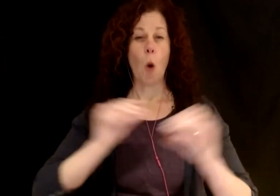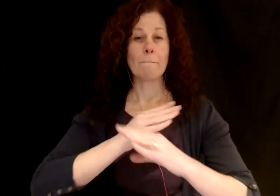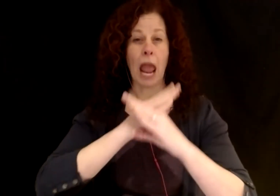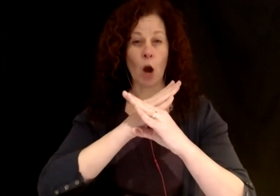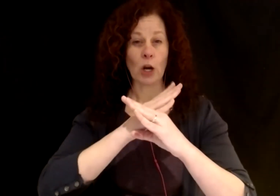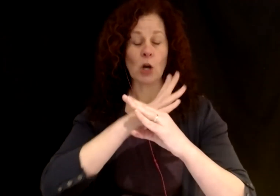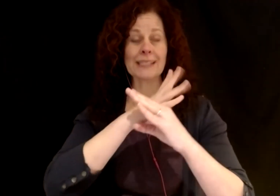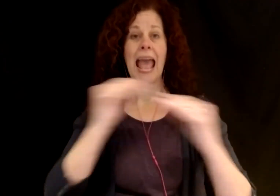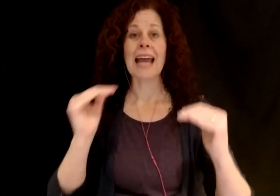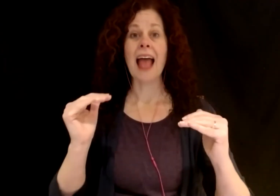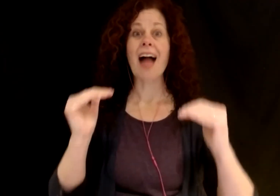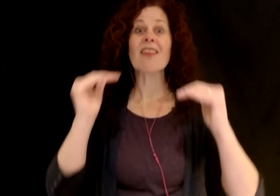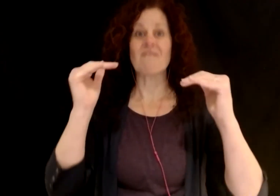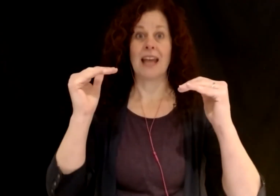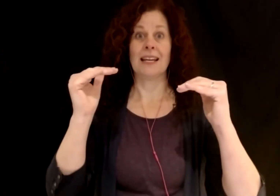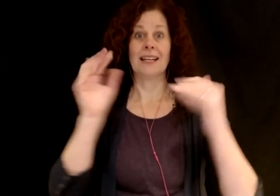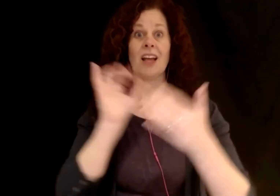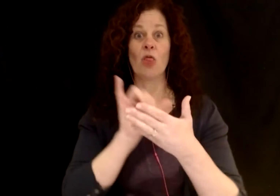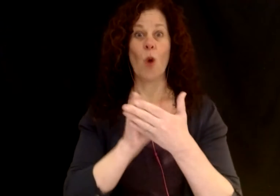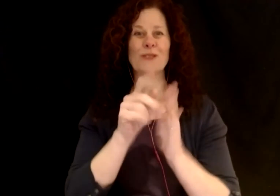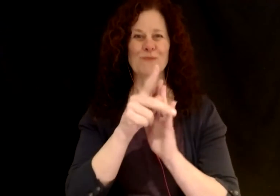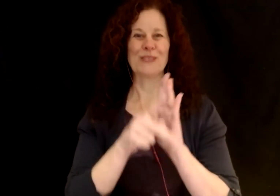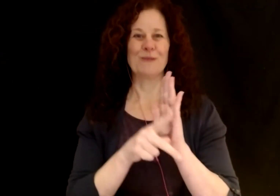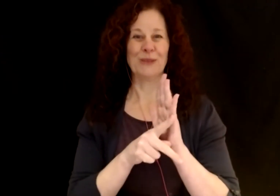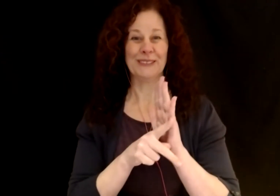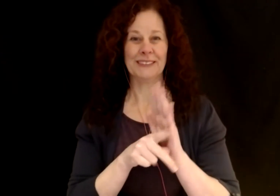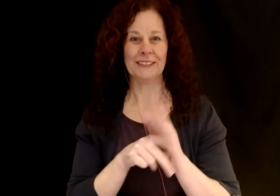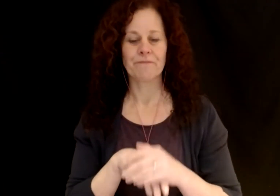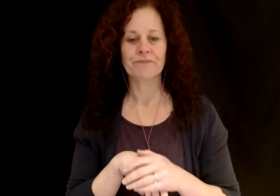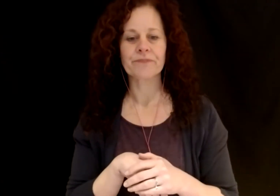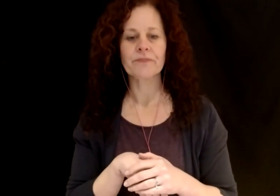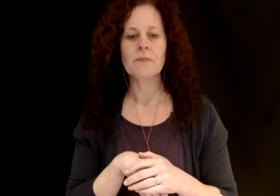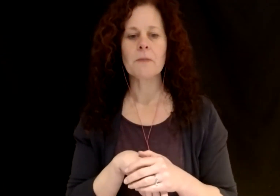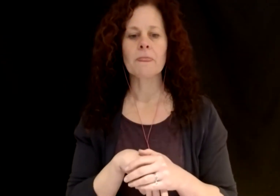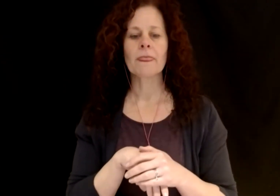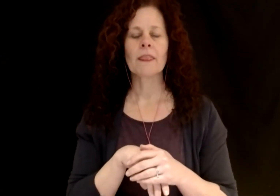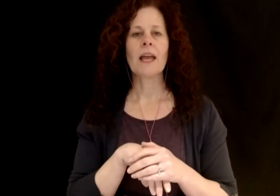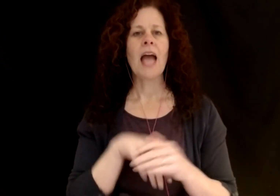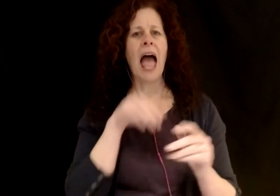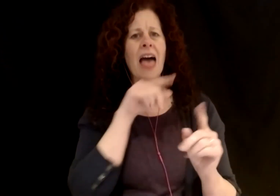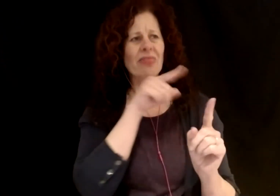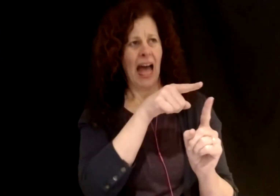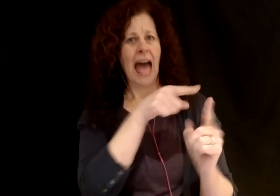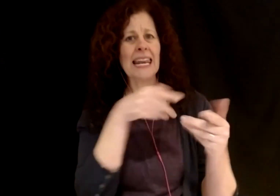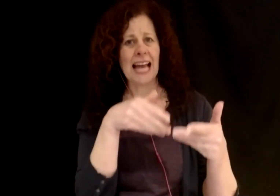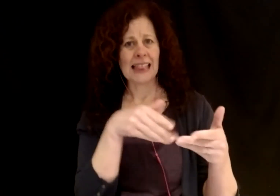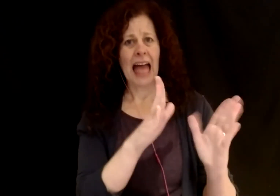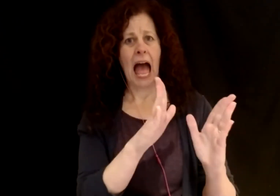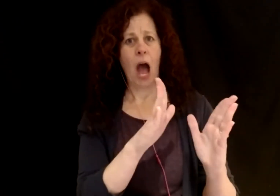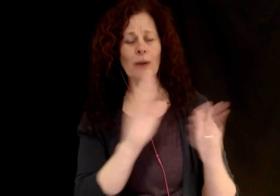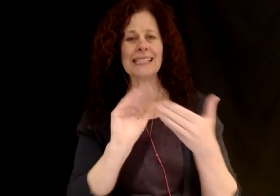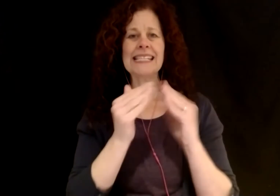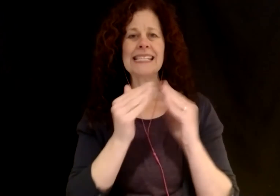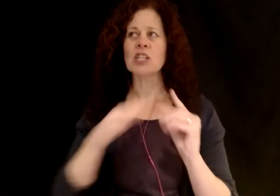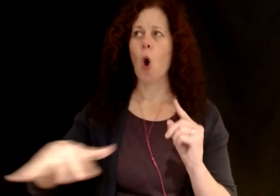and promises that allowed cities around the world to emulate what we've done, or at least